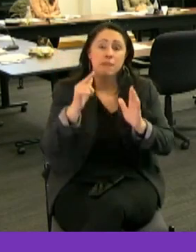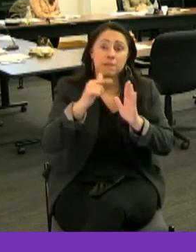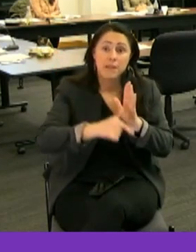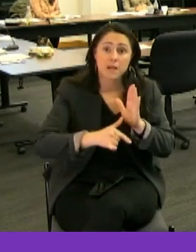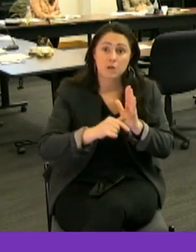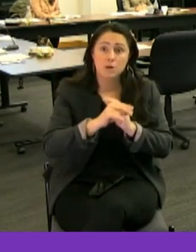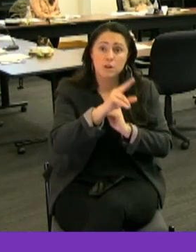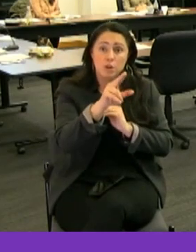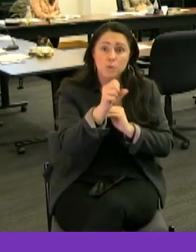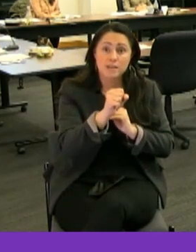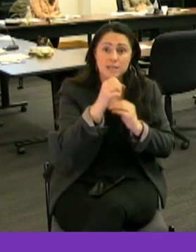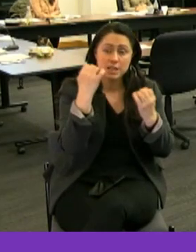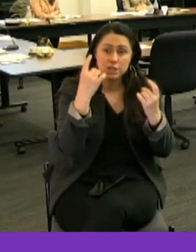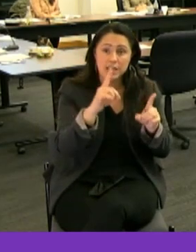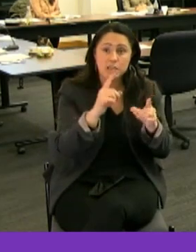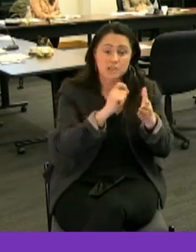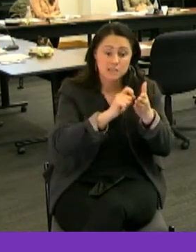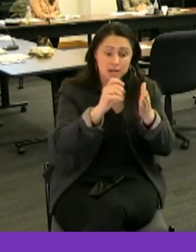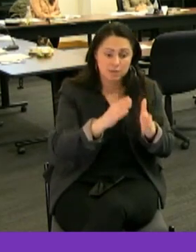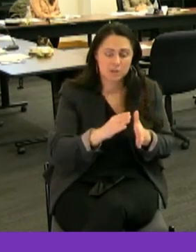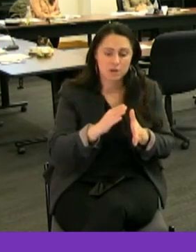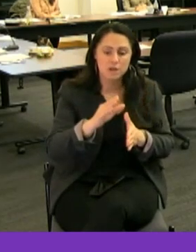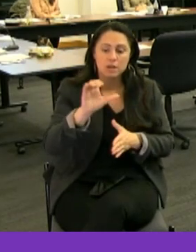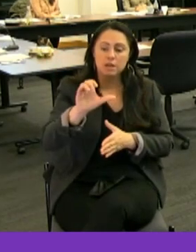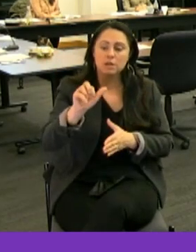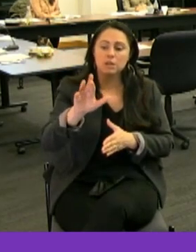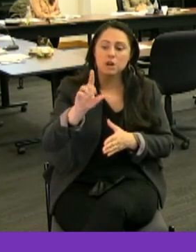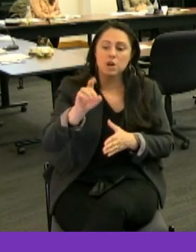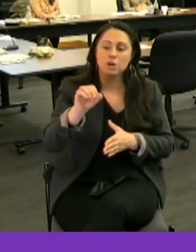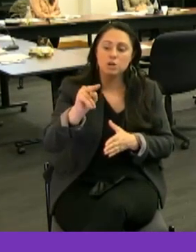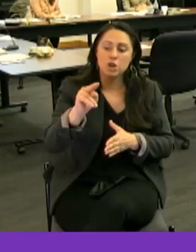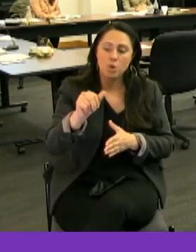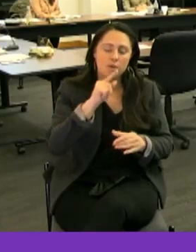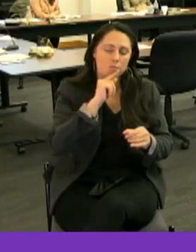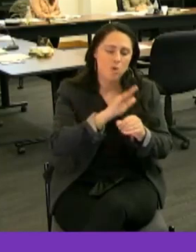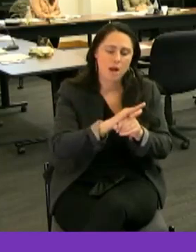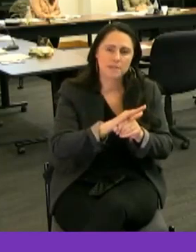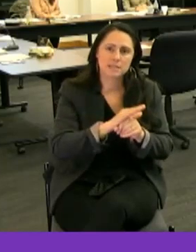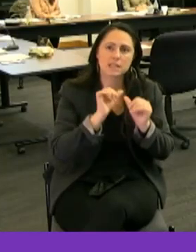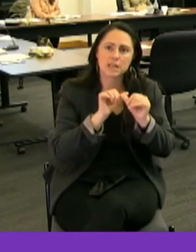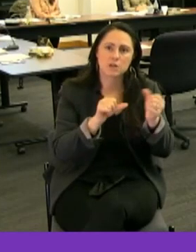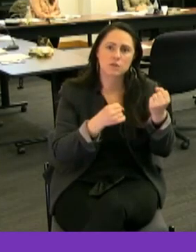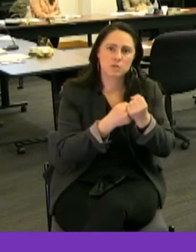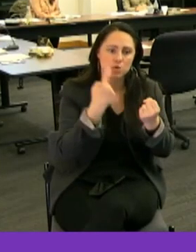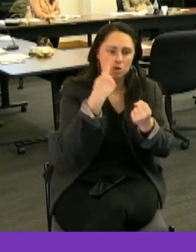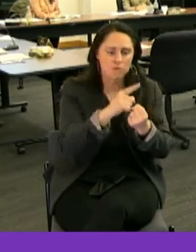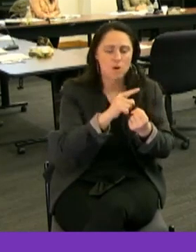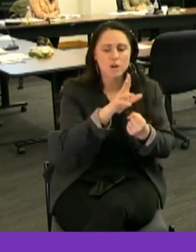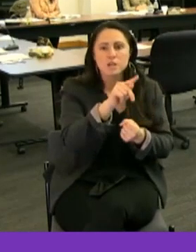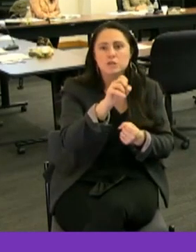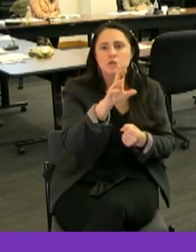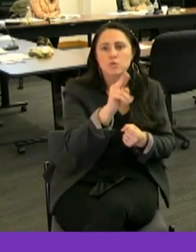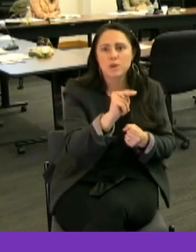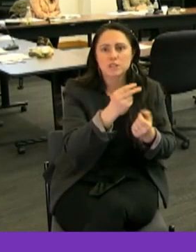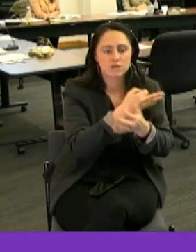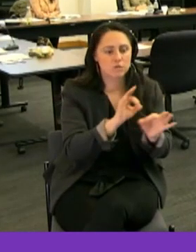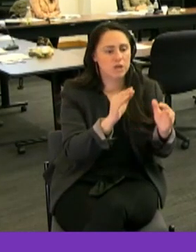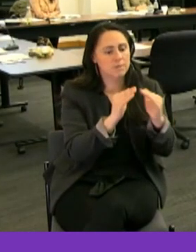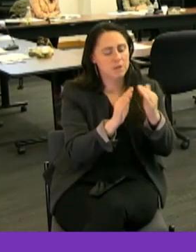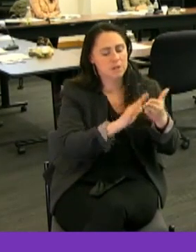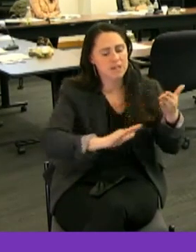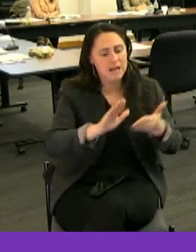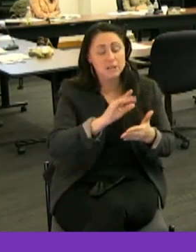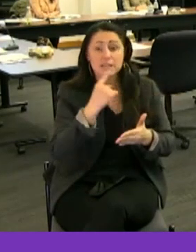Later, the U.S. Education Secretary Miguel Cardona pledged to continue support for tuition-free community college. He said he's